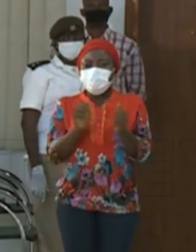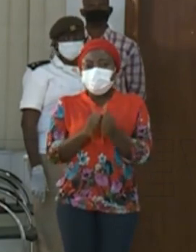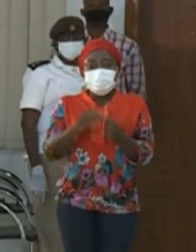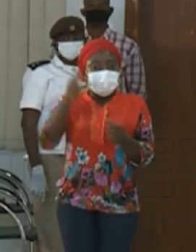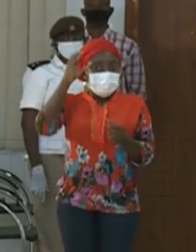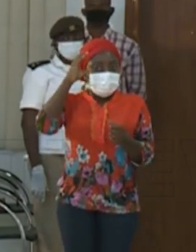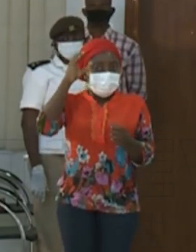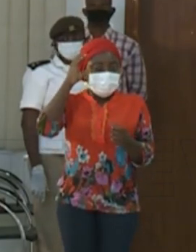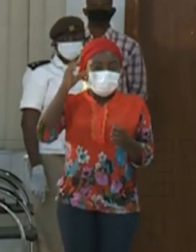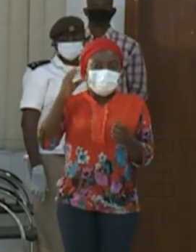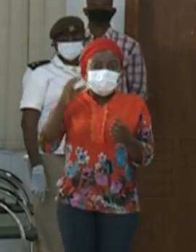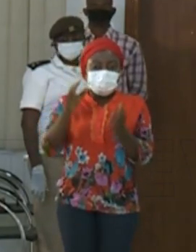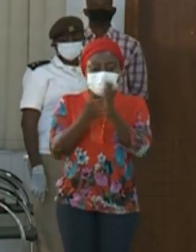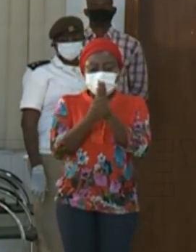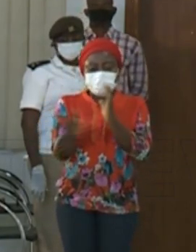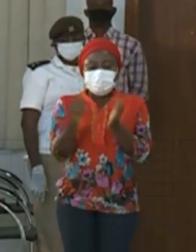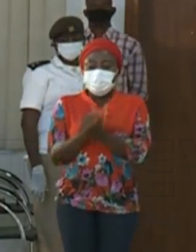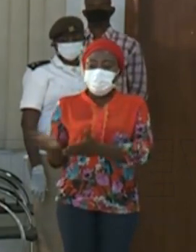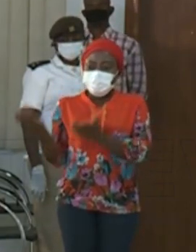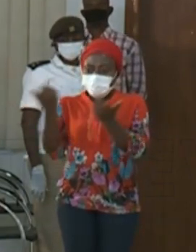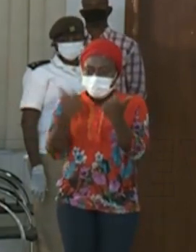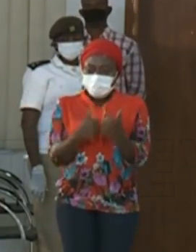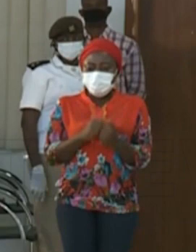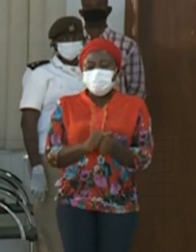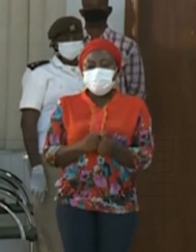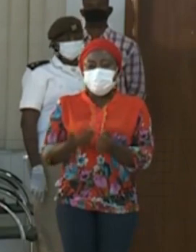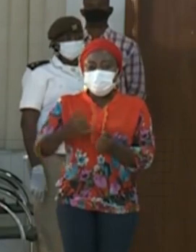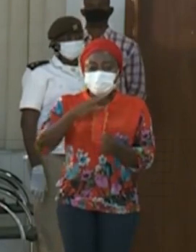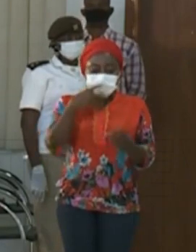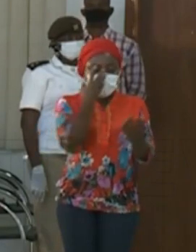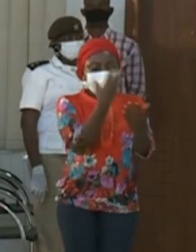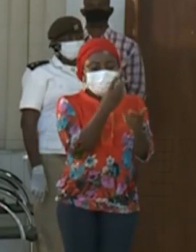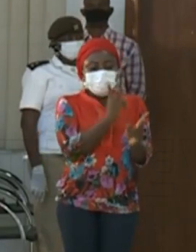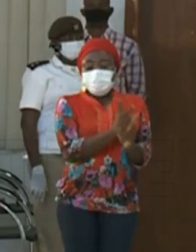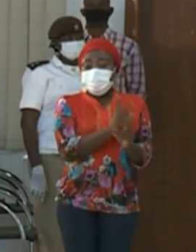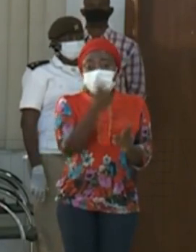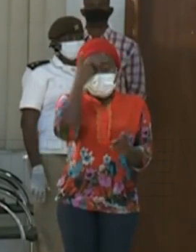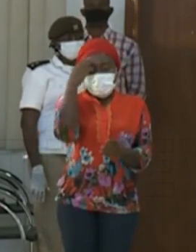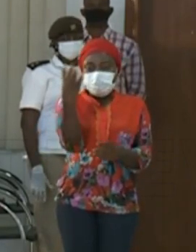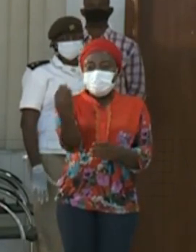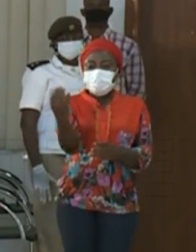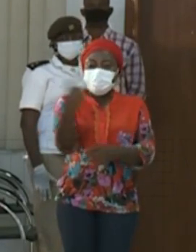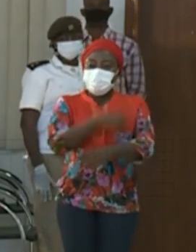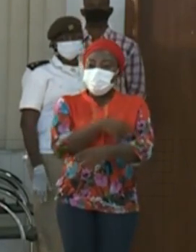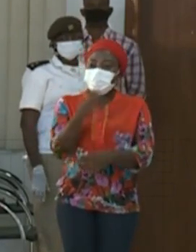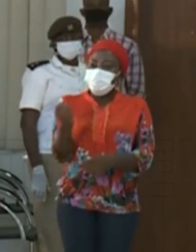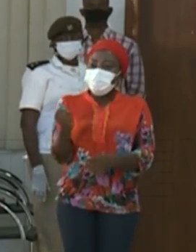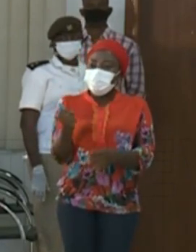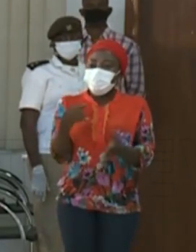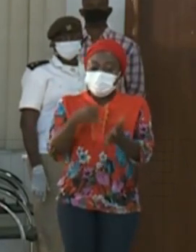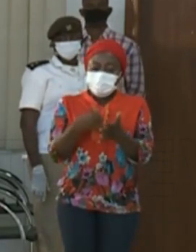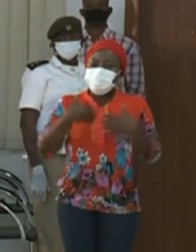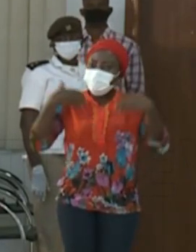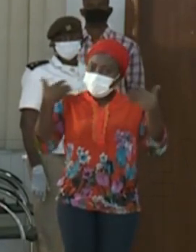medical experts that came. They were put in a quarantine for 14 days. The 14 days has